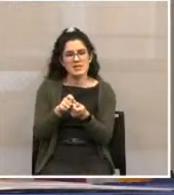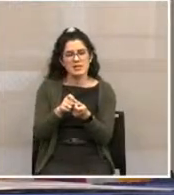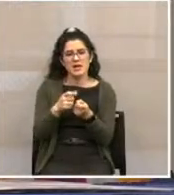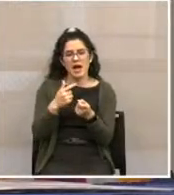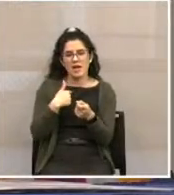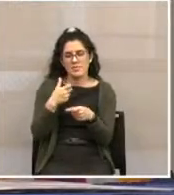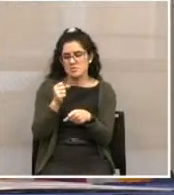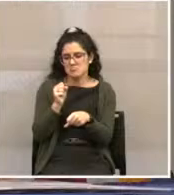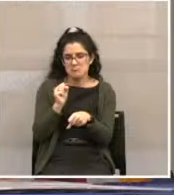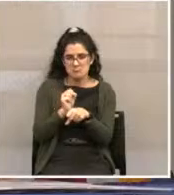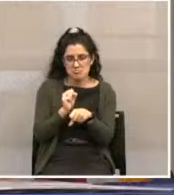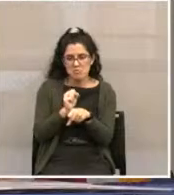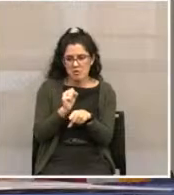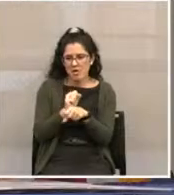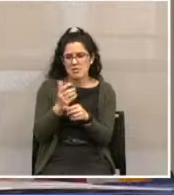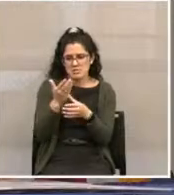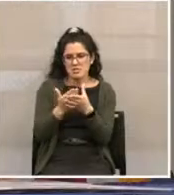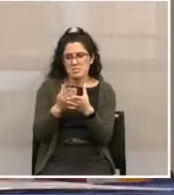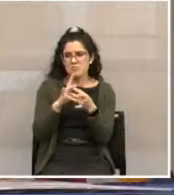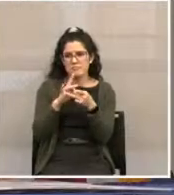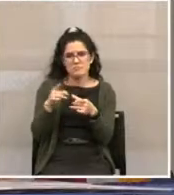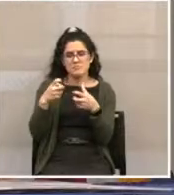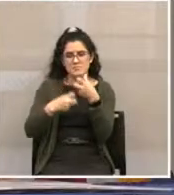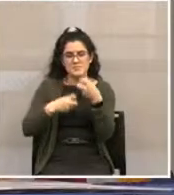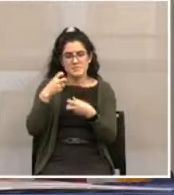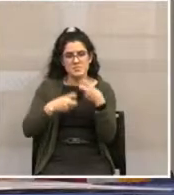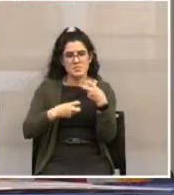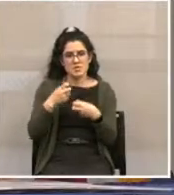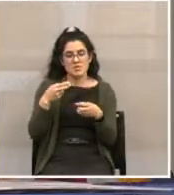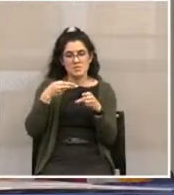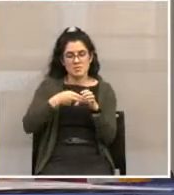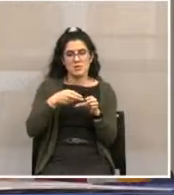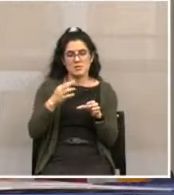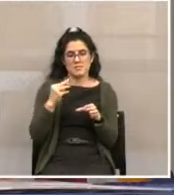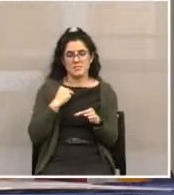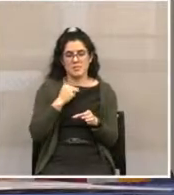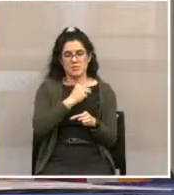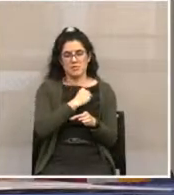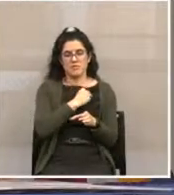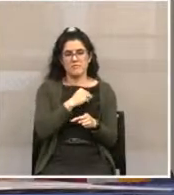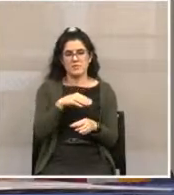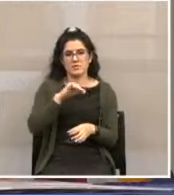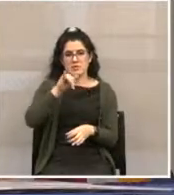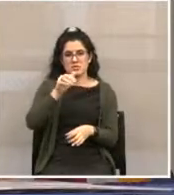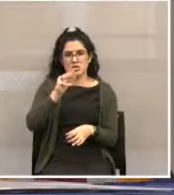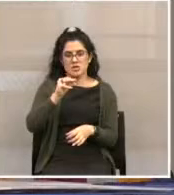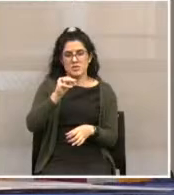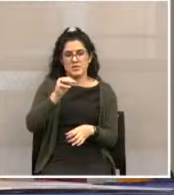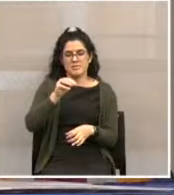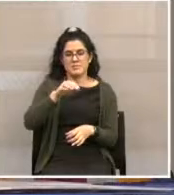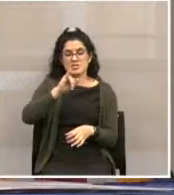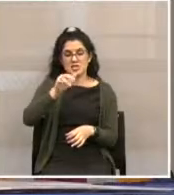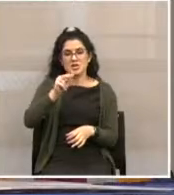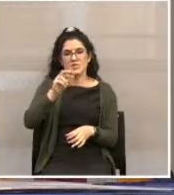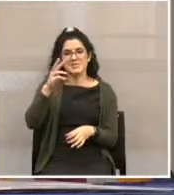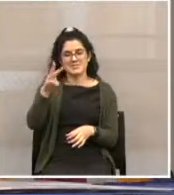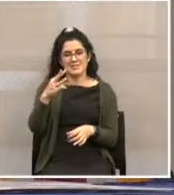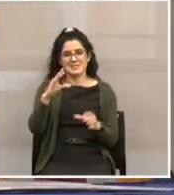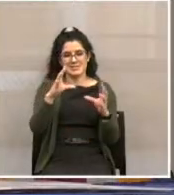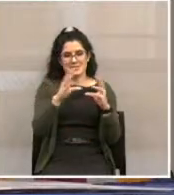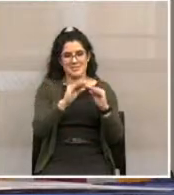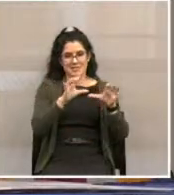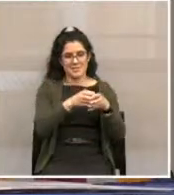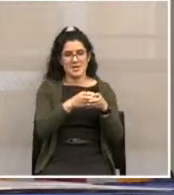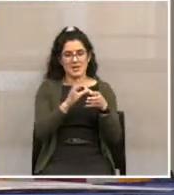been doing a little bit of work, obviously, on these issues as a member of the January 6th committee, and you talk about the study from January